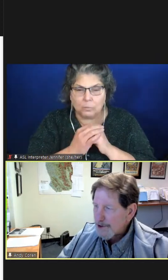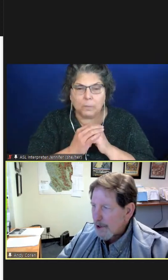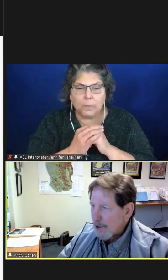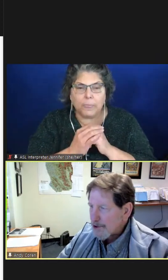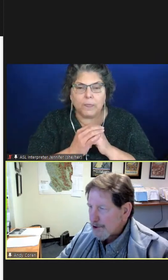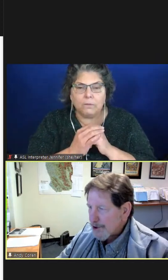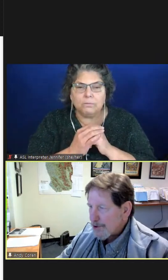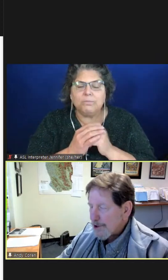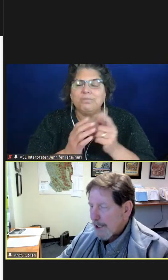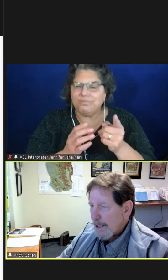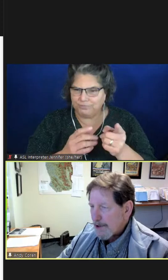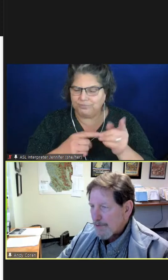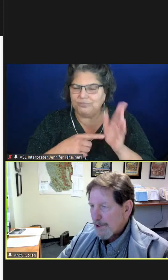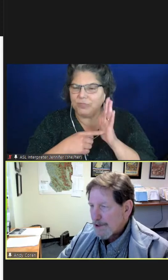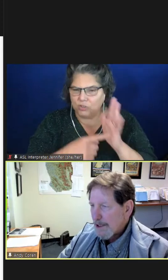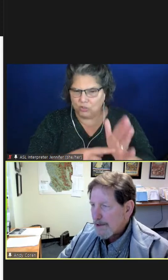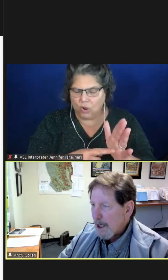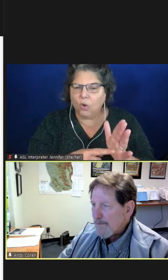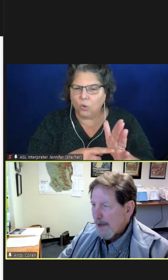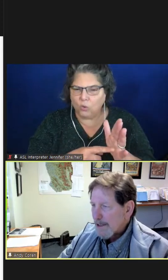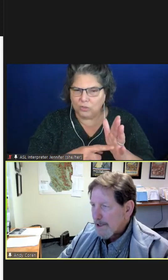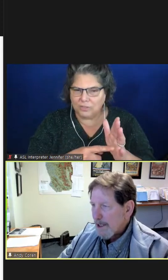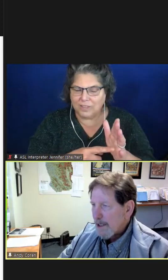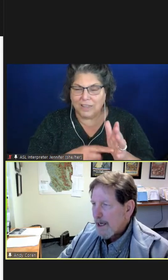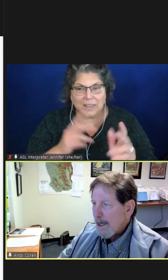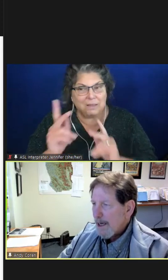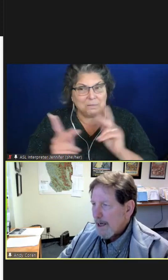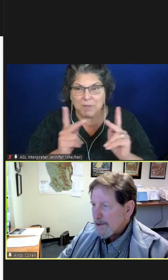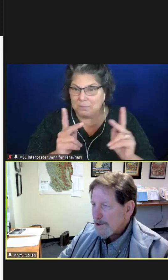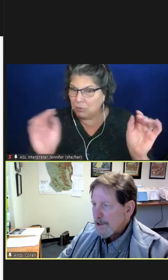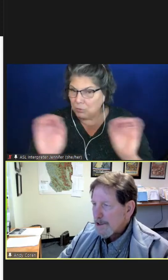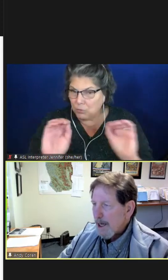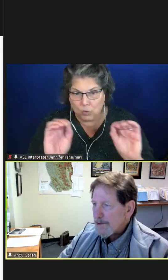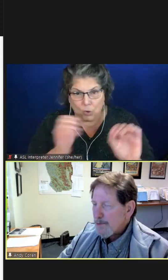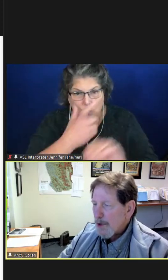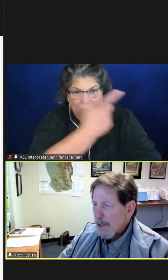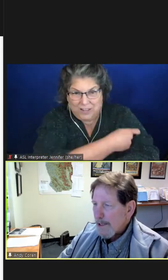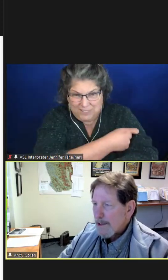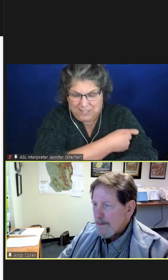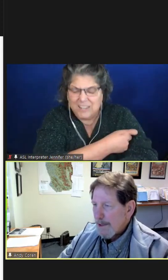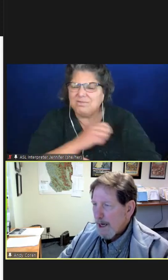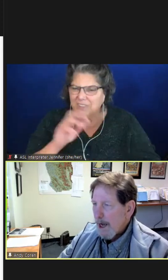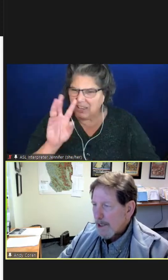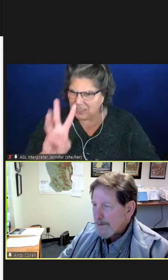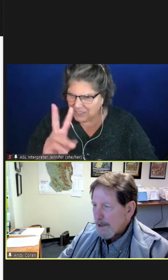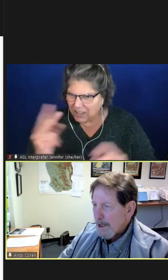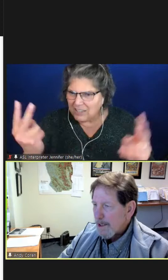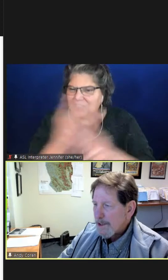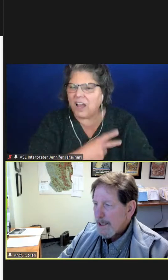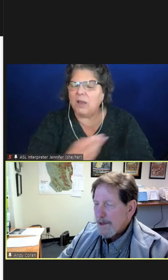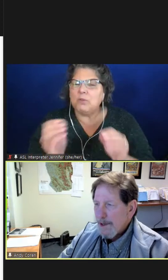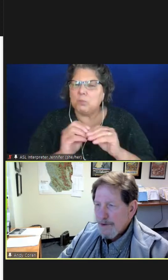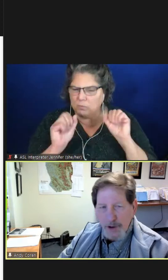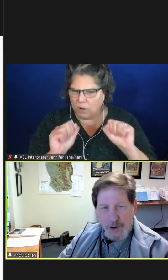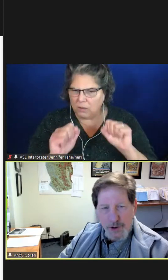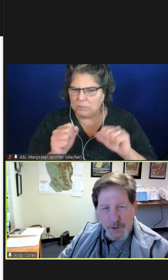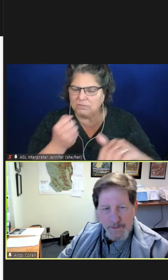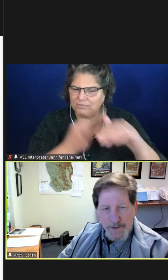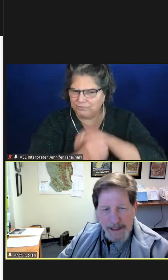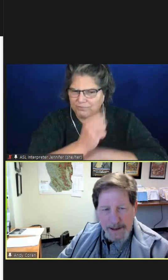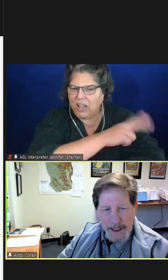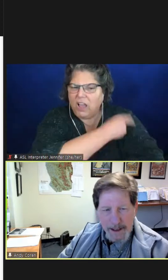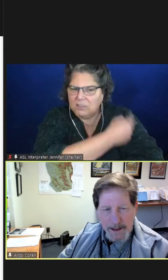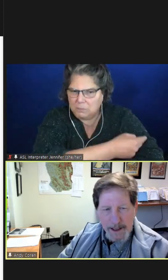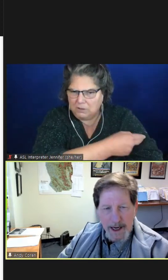And this also shows an increase in unvaccinated, 6 times more likely to be hospitalized than those who